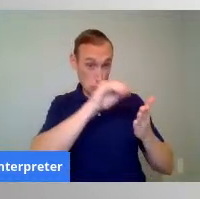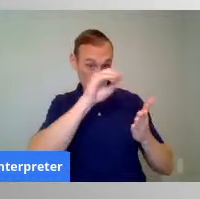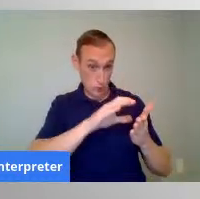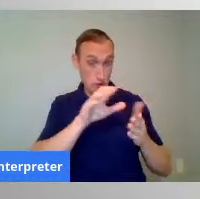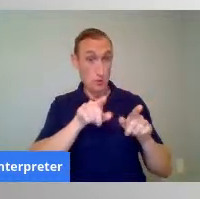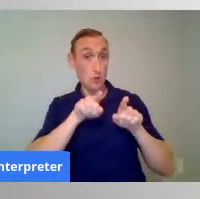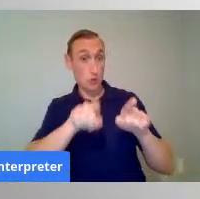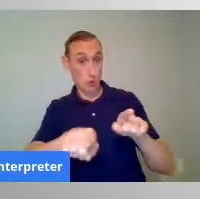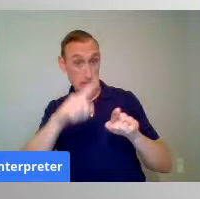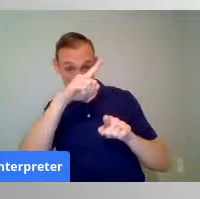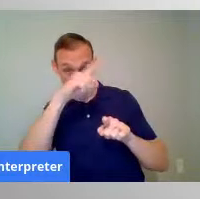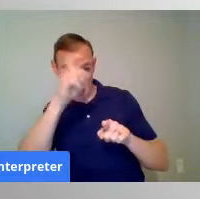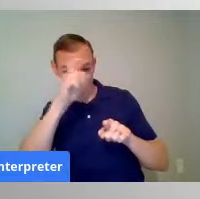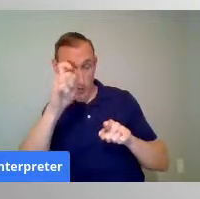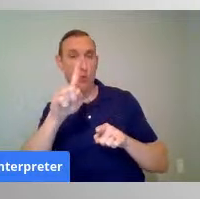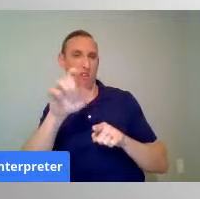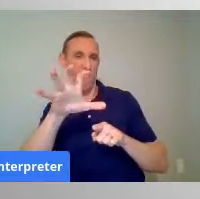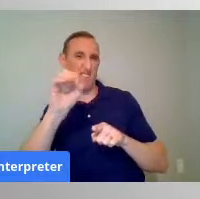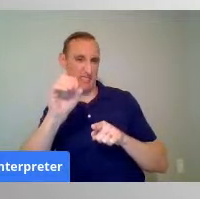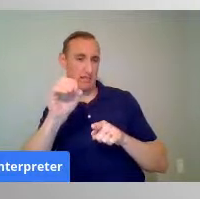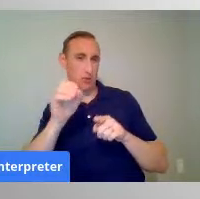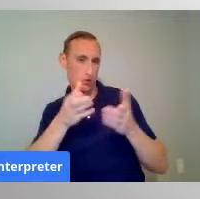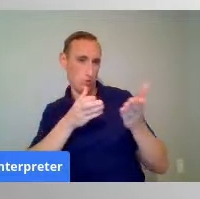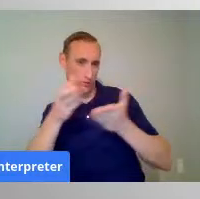can serve 150.